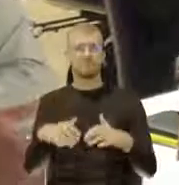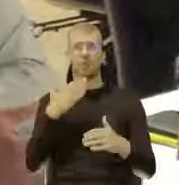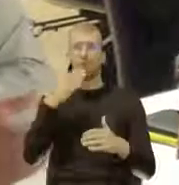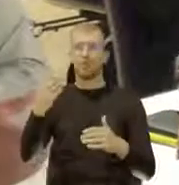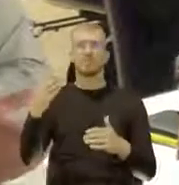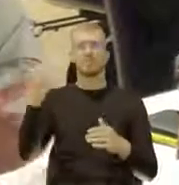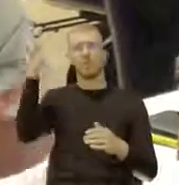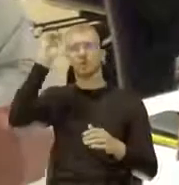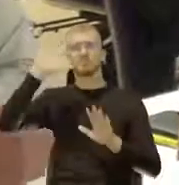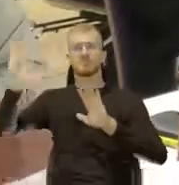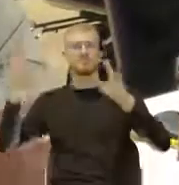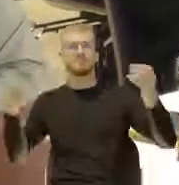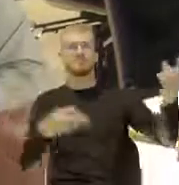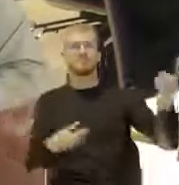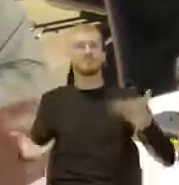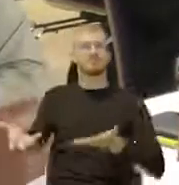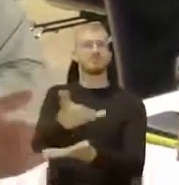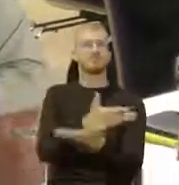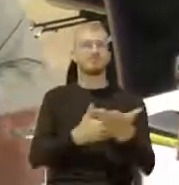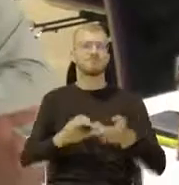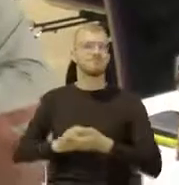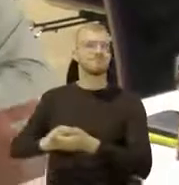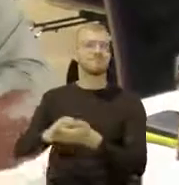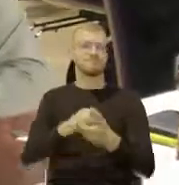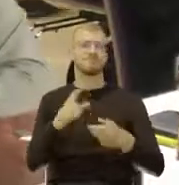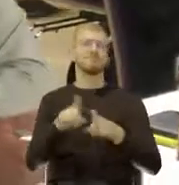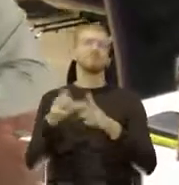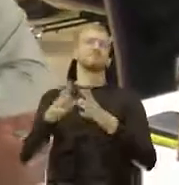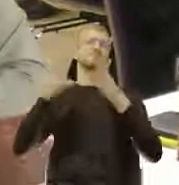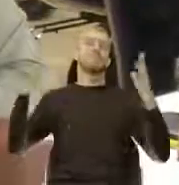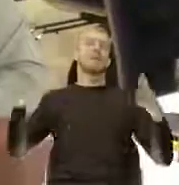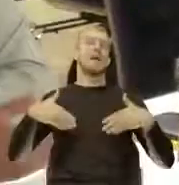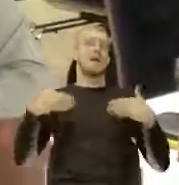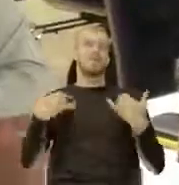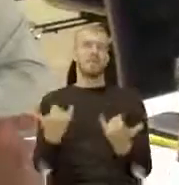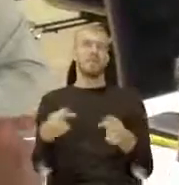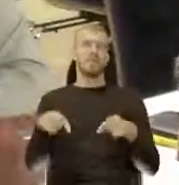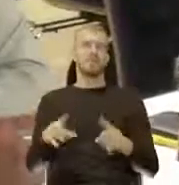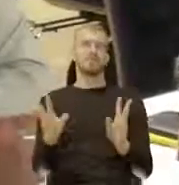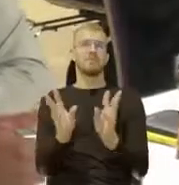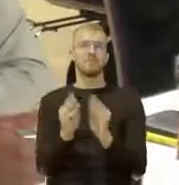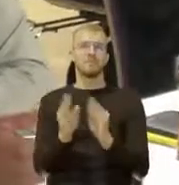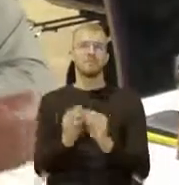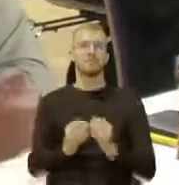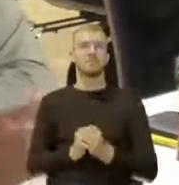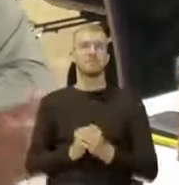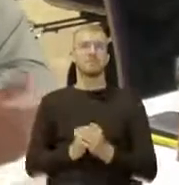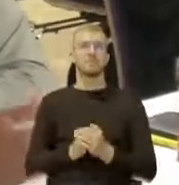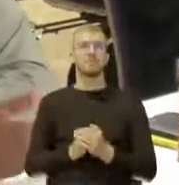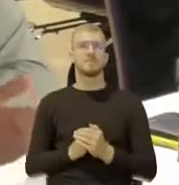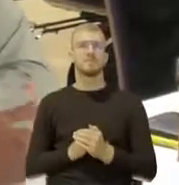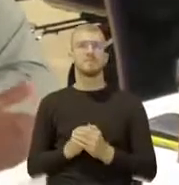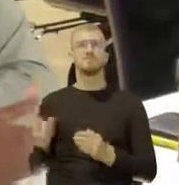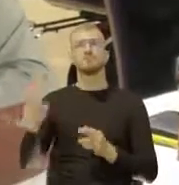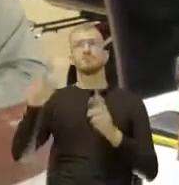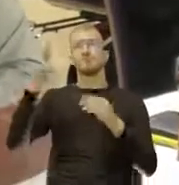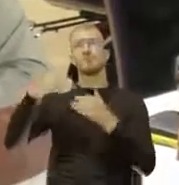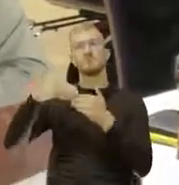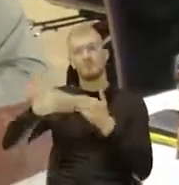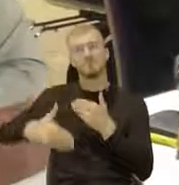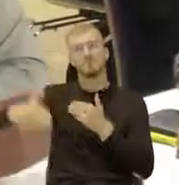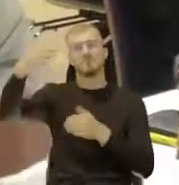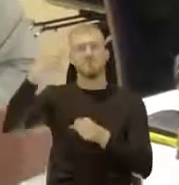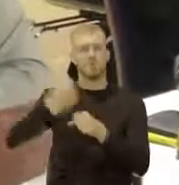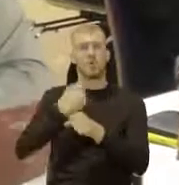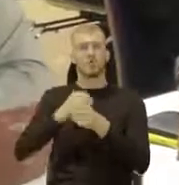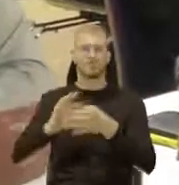do to help save the world. And that I also want to reiterate the song of Michael Jackson. It is now very, very prominent